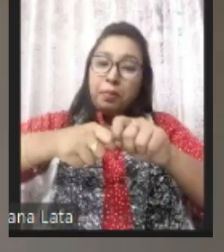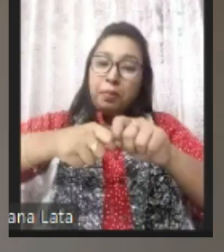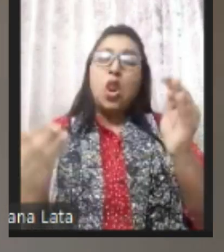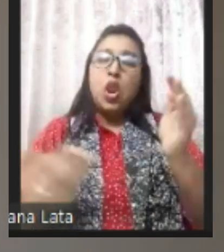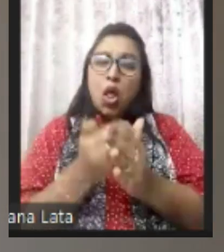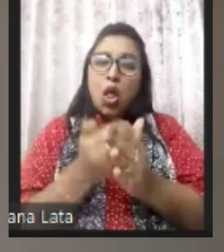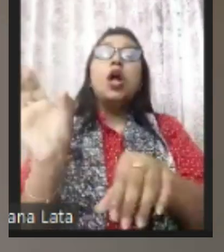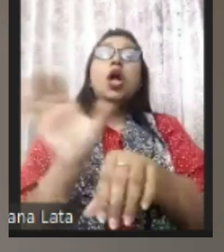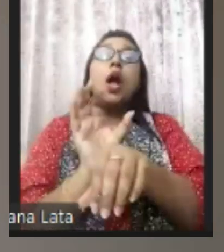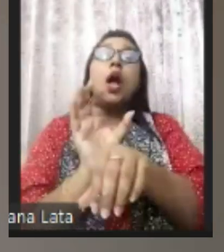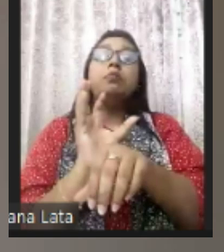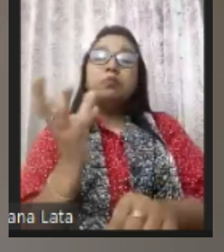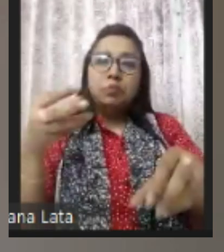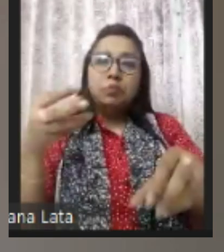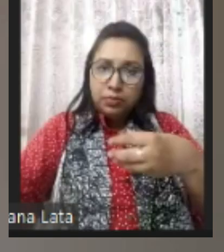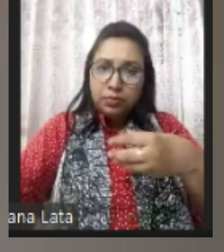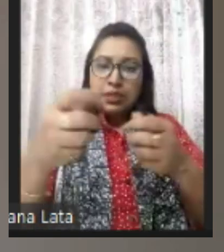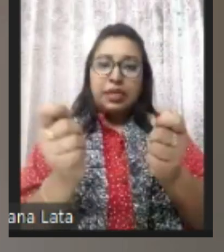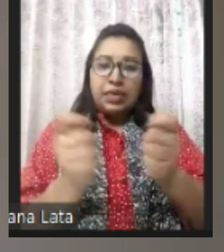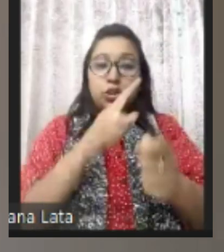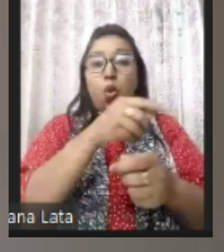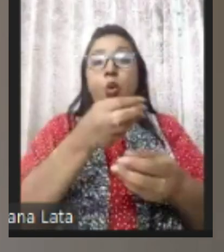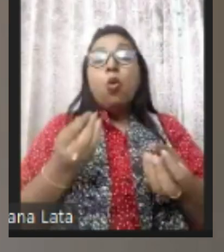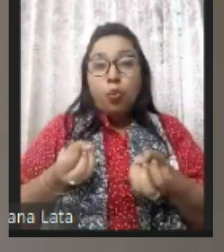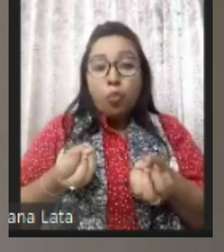software or services are accessible.